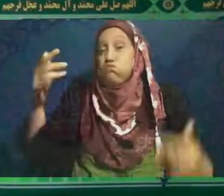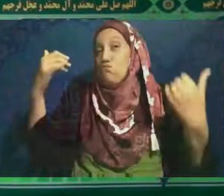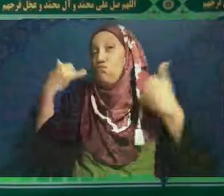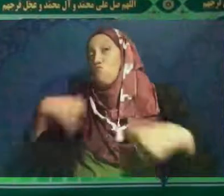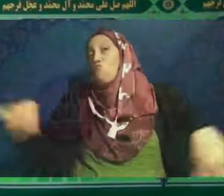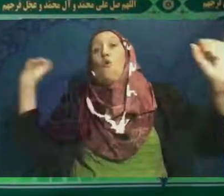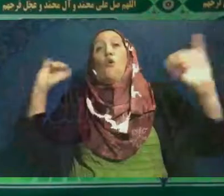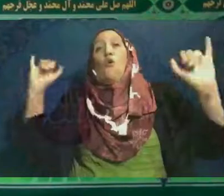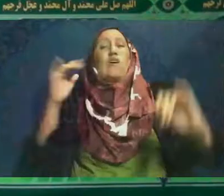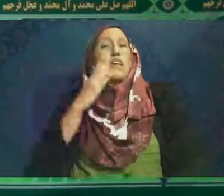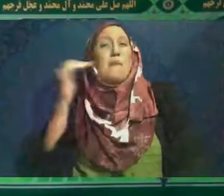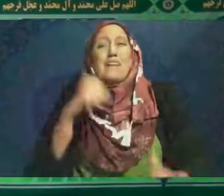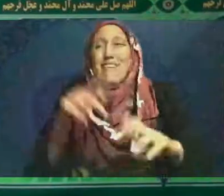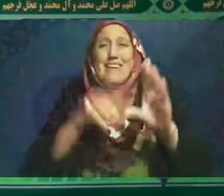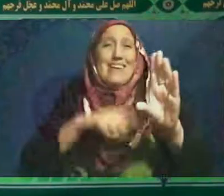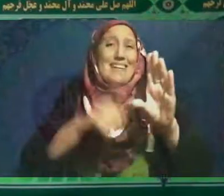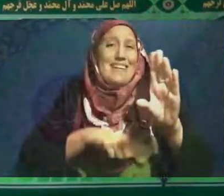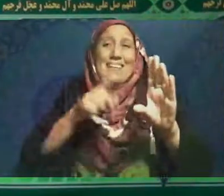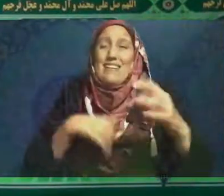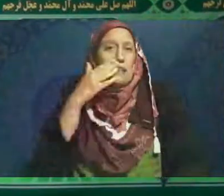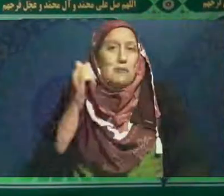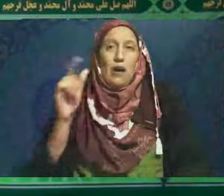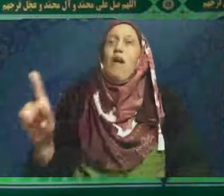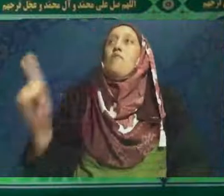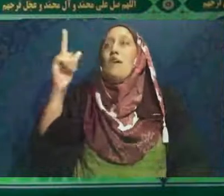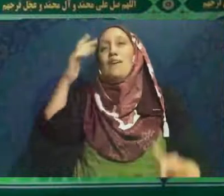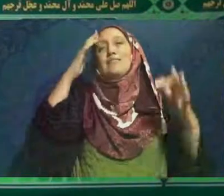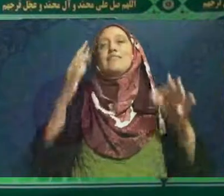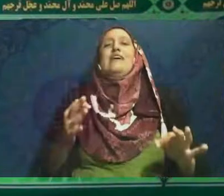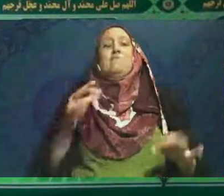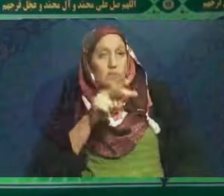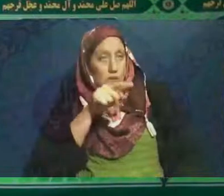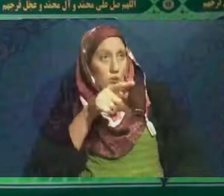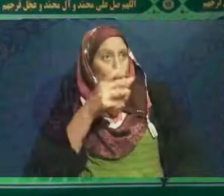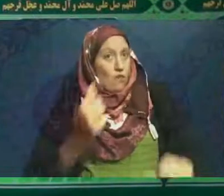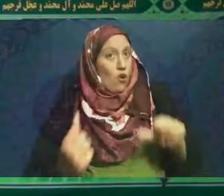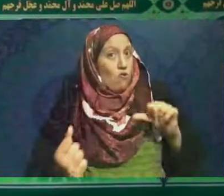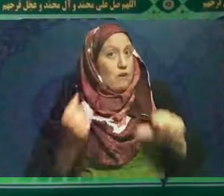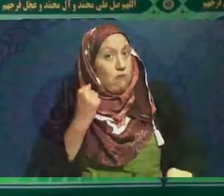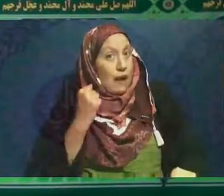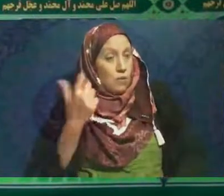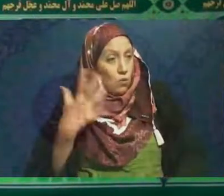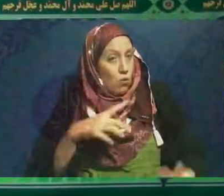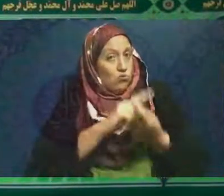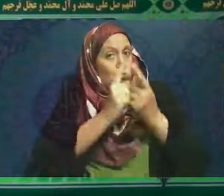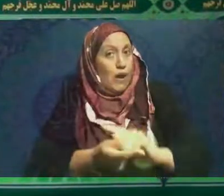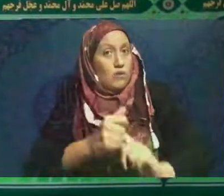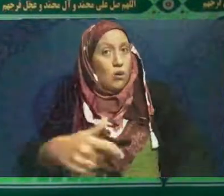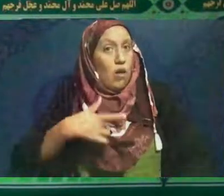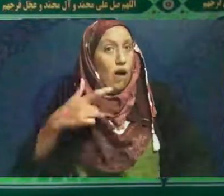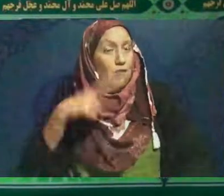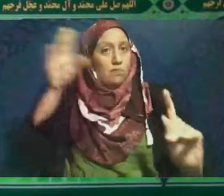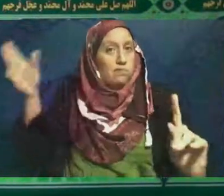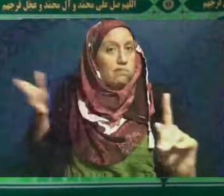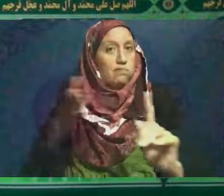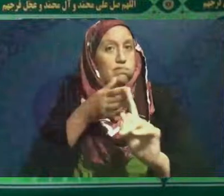the person regrets. He or she wants to change, make a change. Is it possible? The Almighty God says, yes.